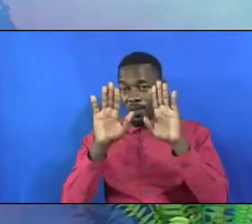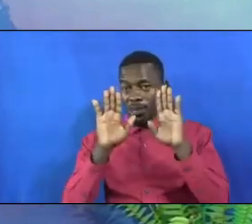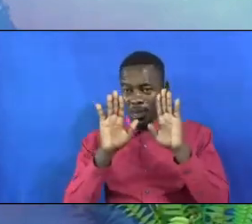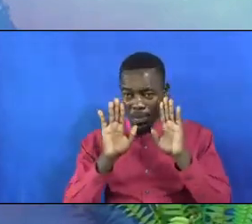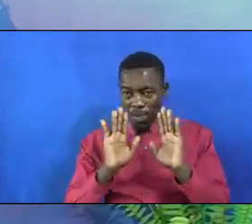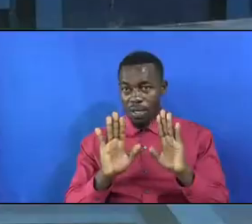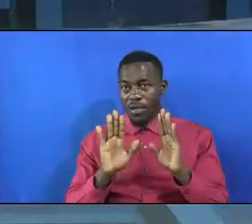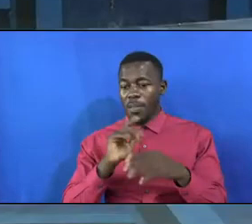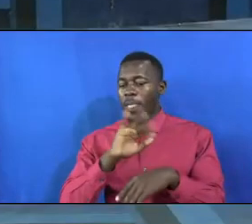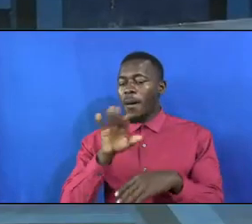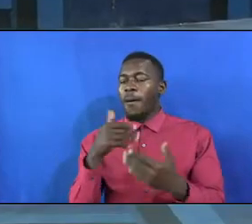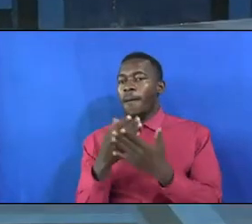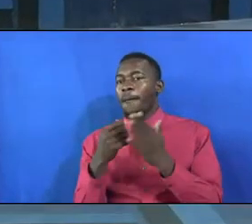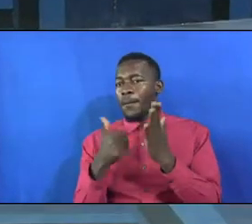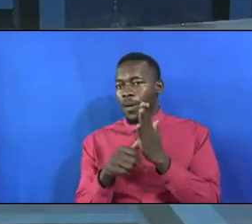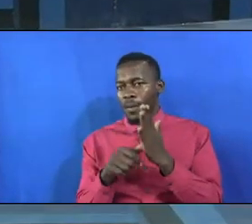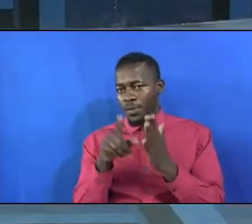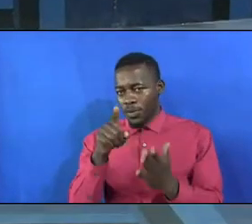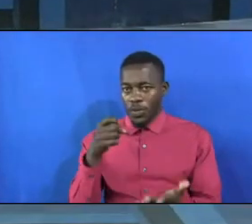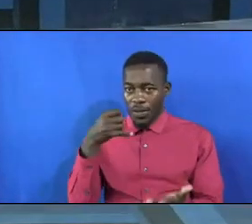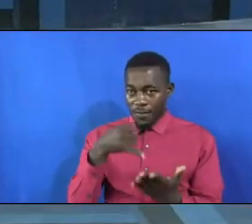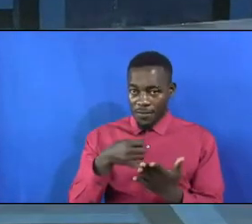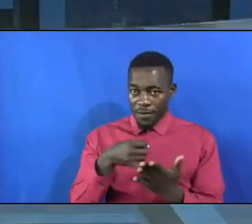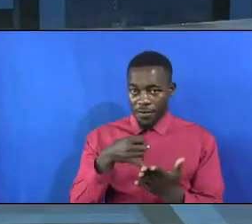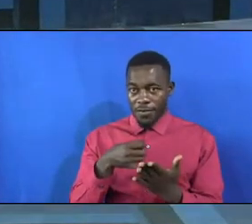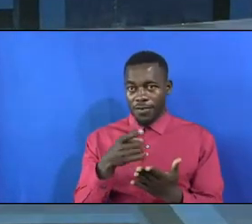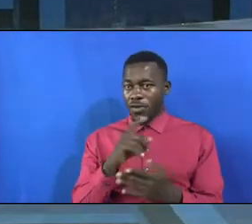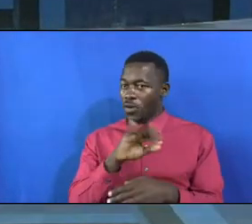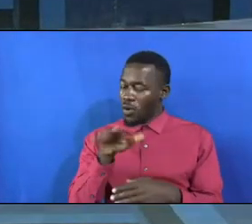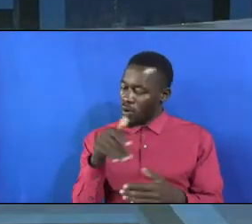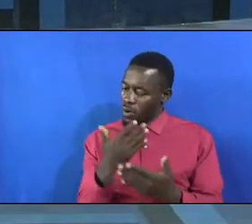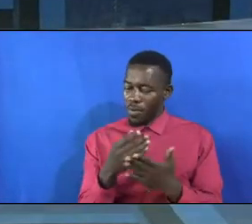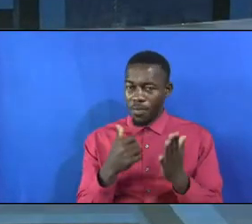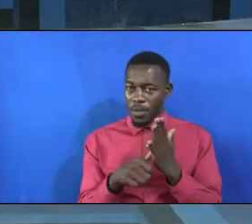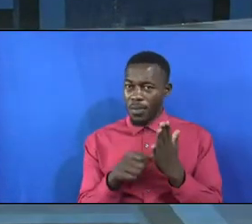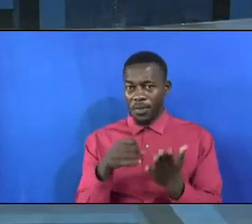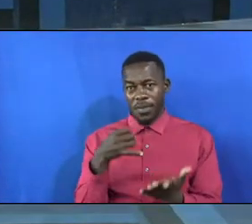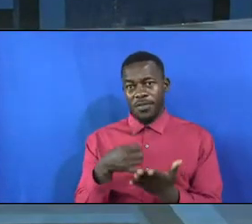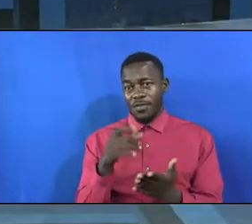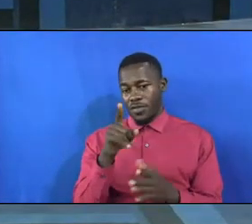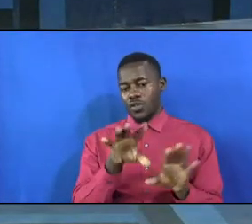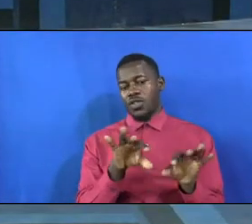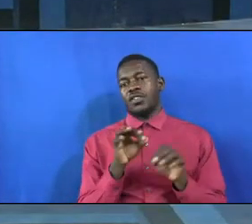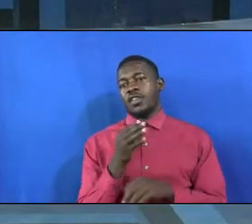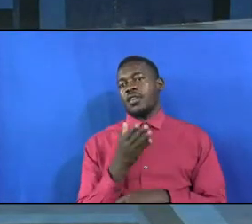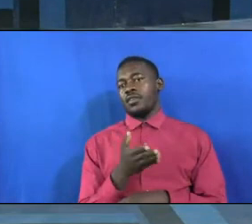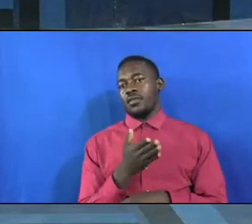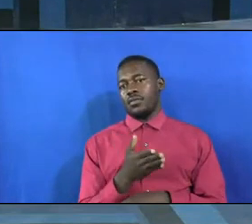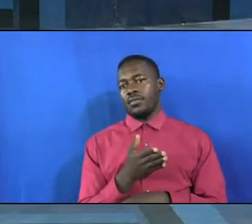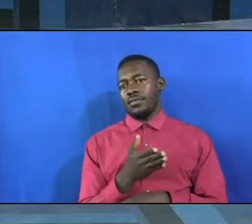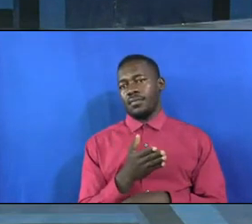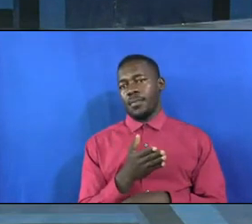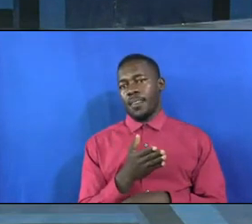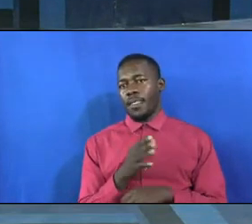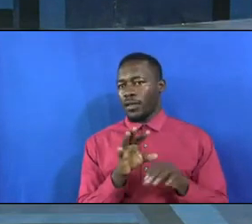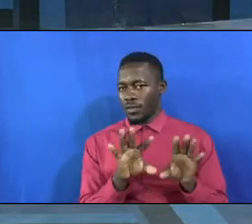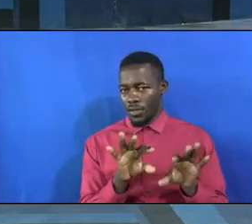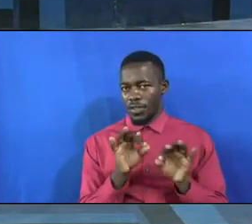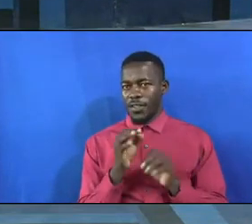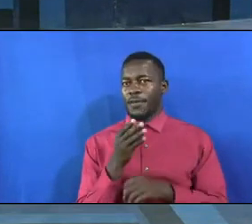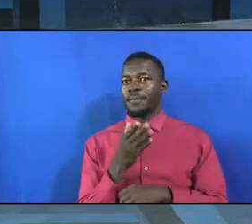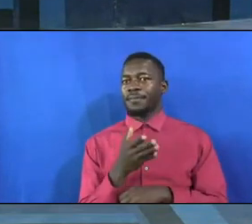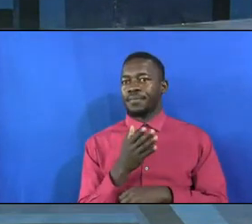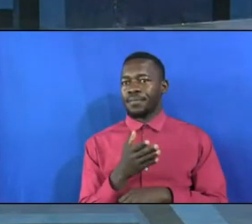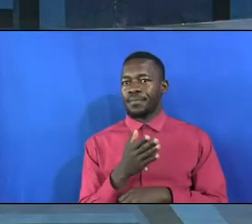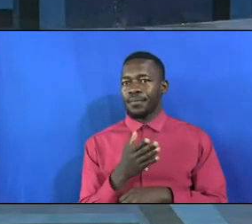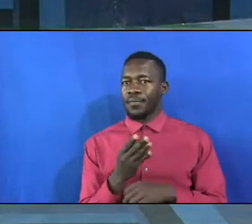in every circumstance and situation that God allows you to go through, you have a choice. You know, it